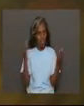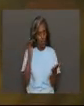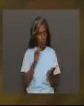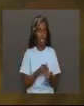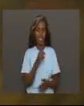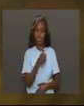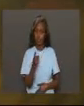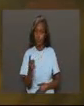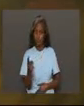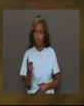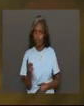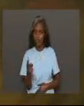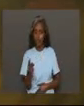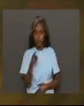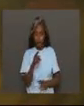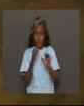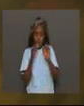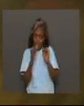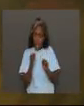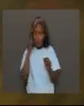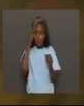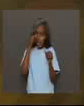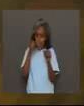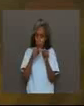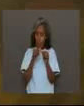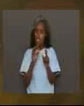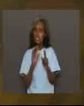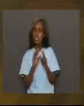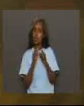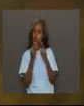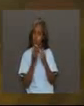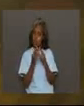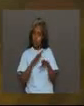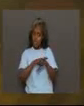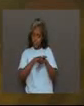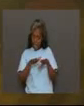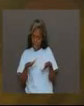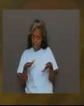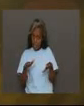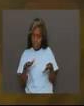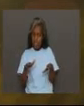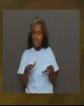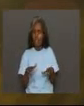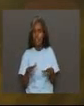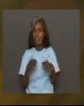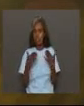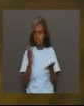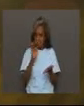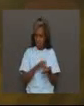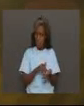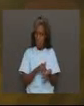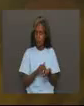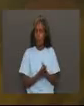Hello again, everyone. Were you able to recall the positions of the plane? Let